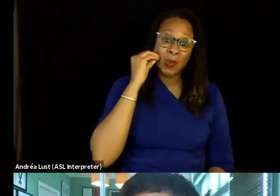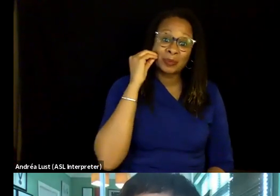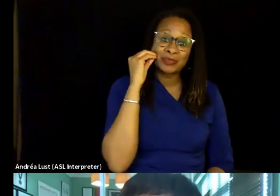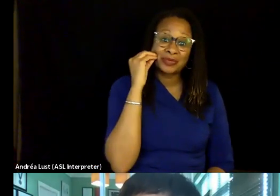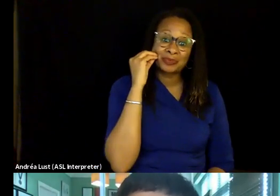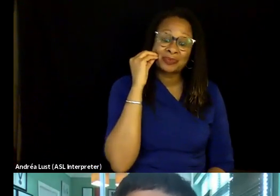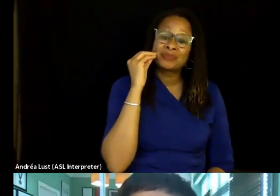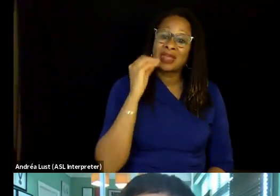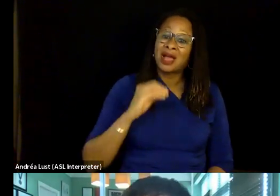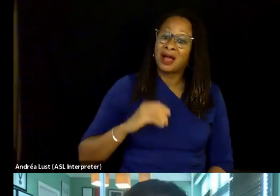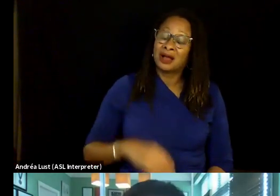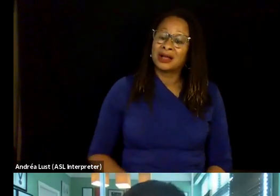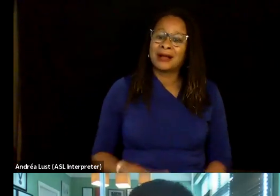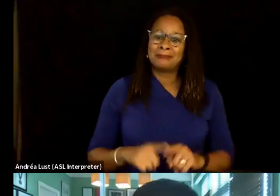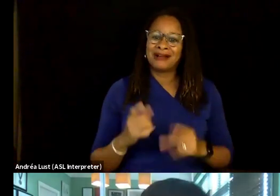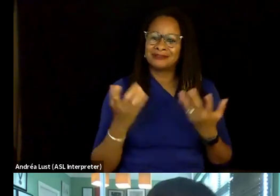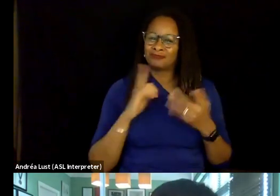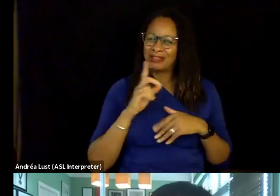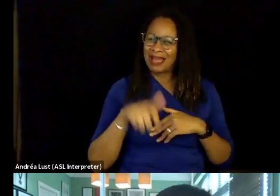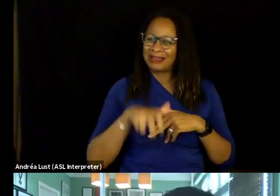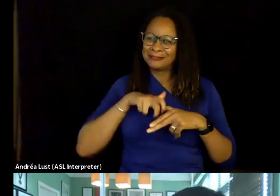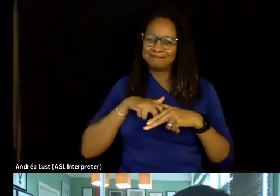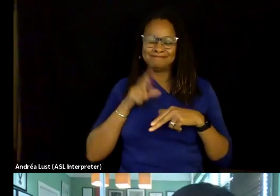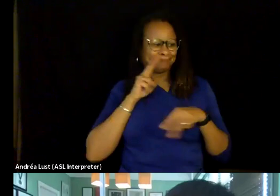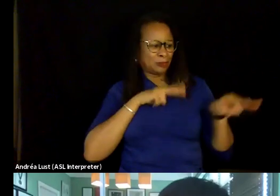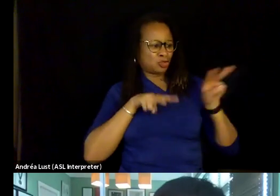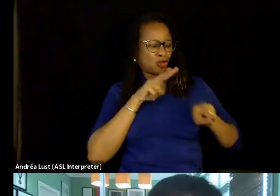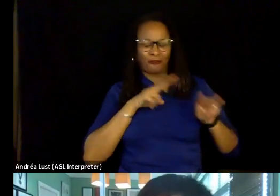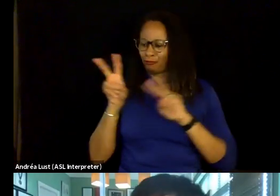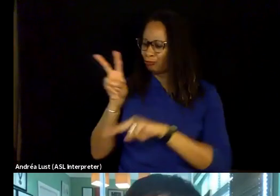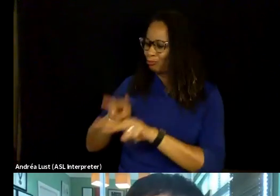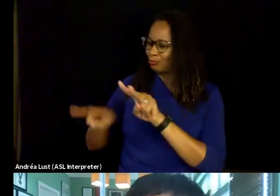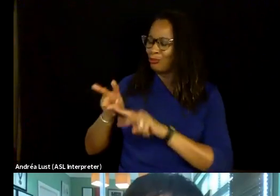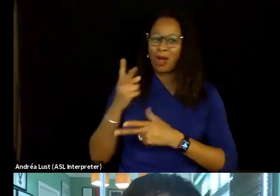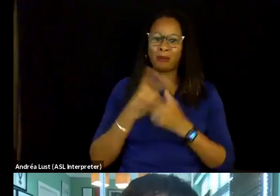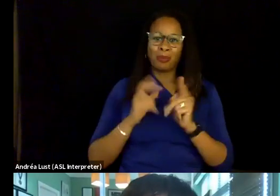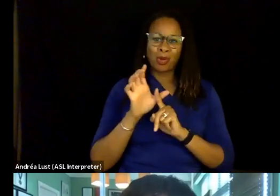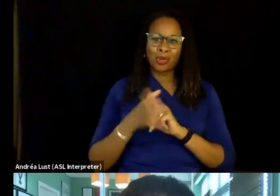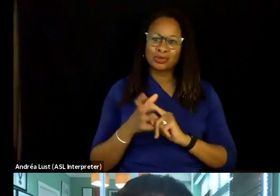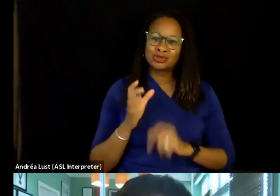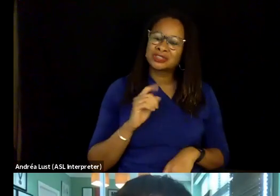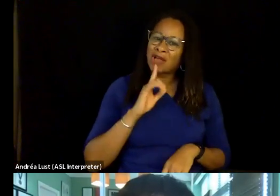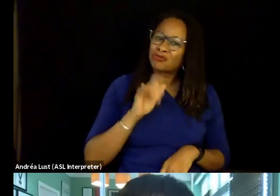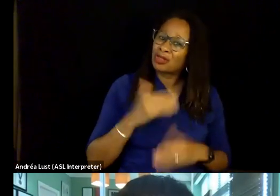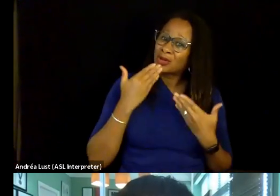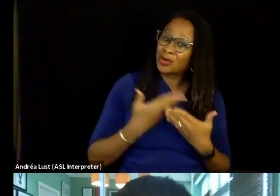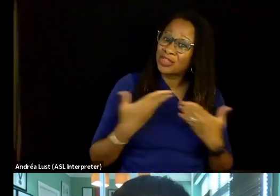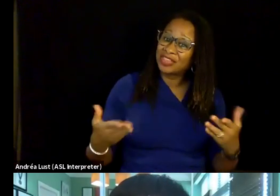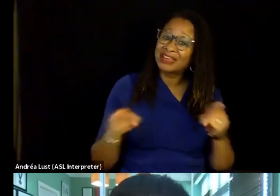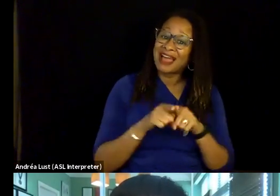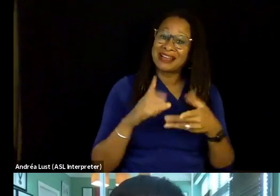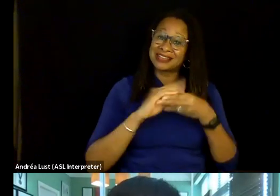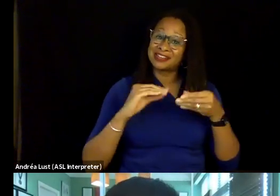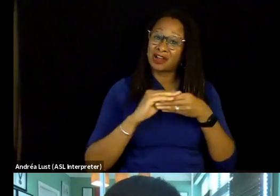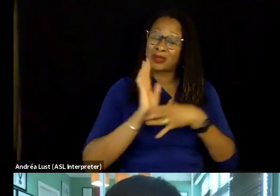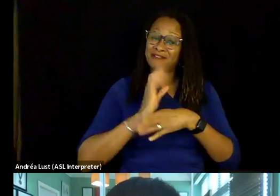I'm able to be an observer in both cultures, which really is a good thing to be as a documentary